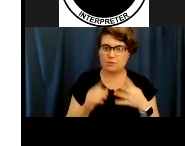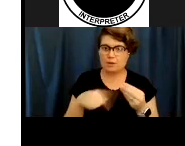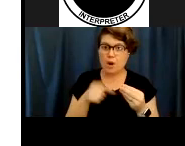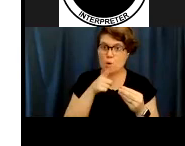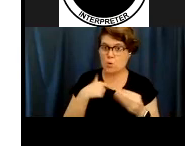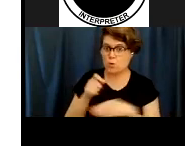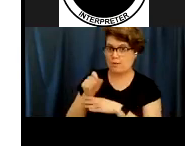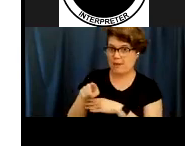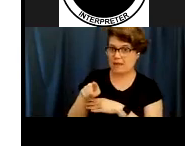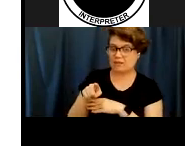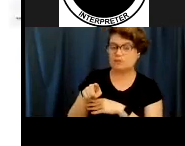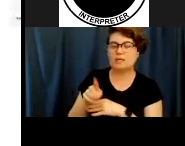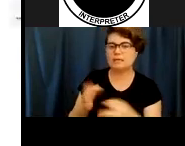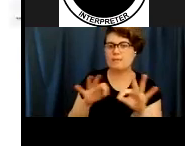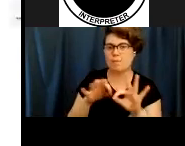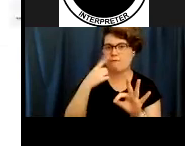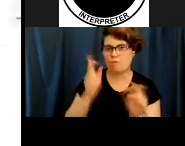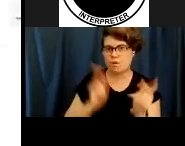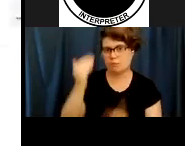big one.